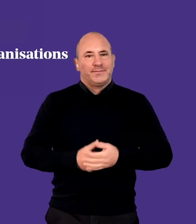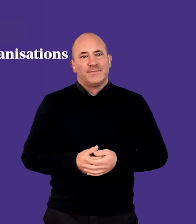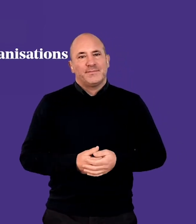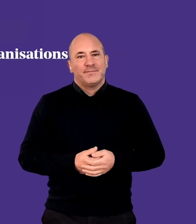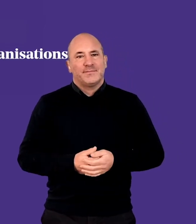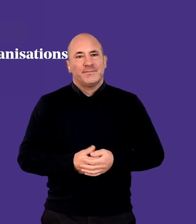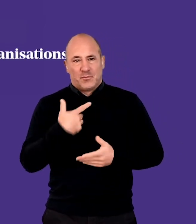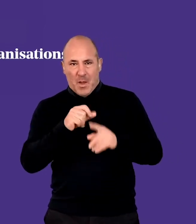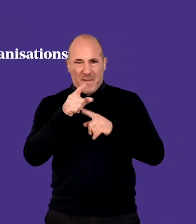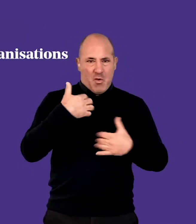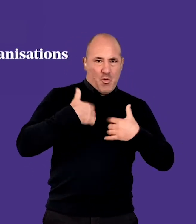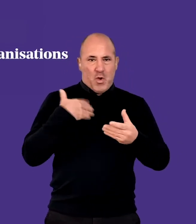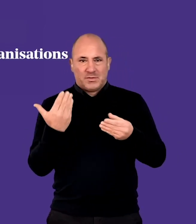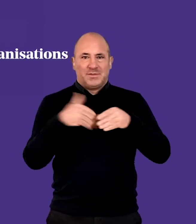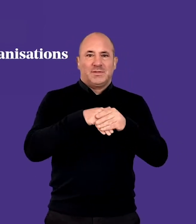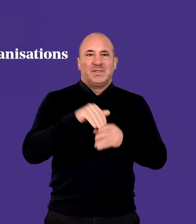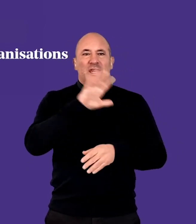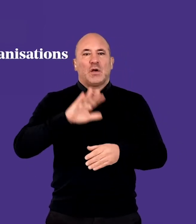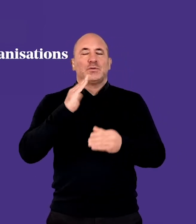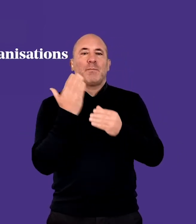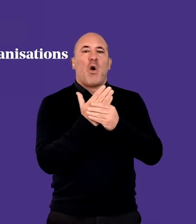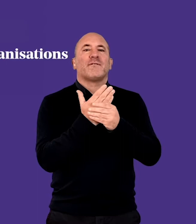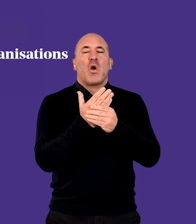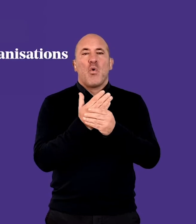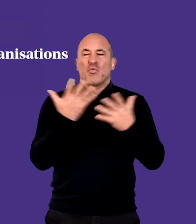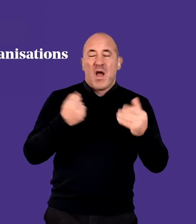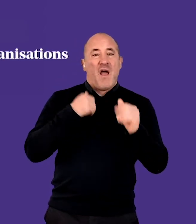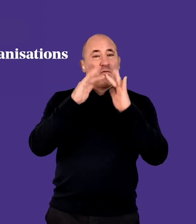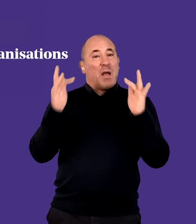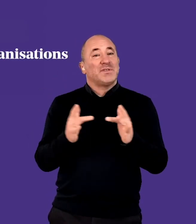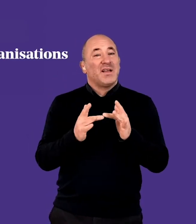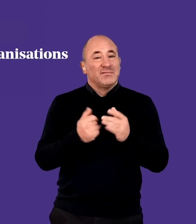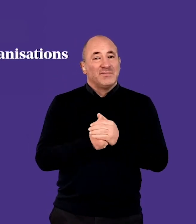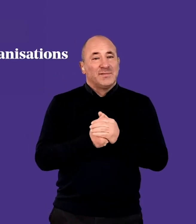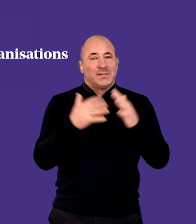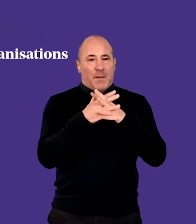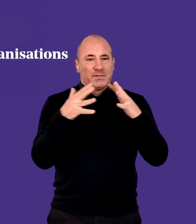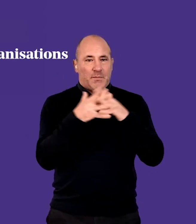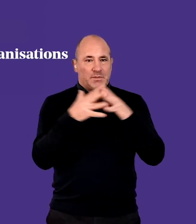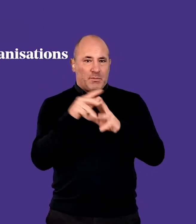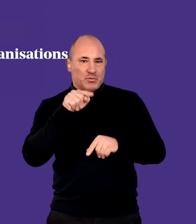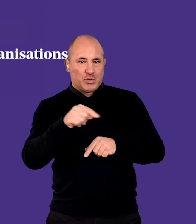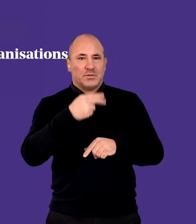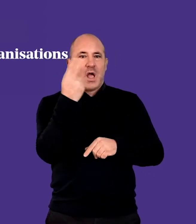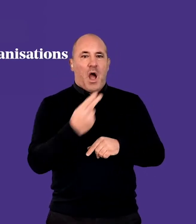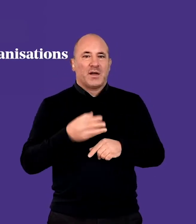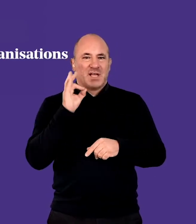on our website. You can find out all you need to know about applying to be part of the National Portfolio on our website,